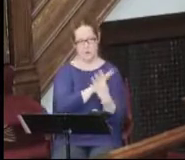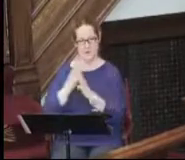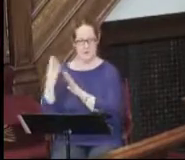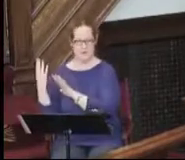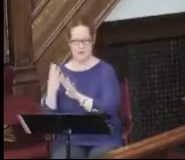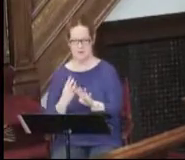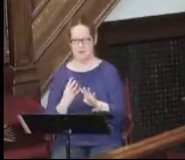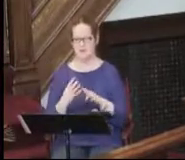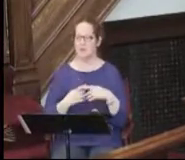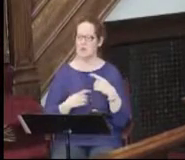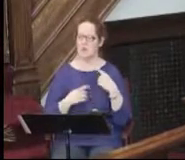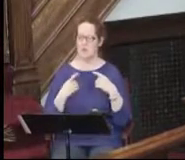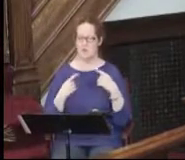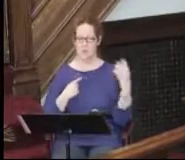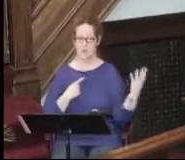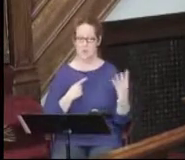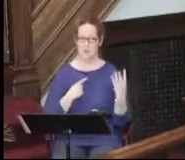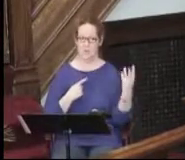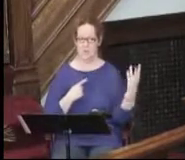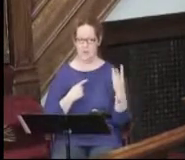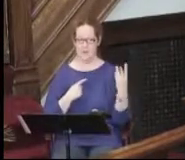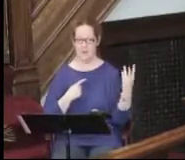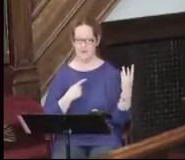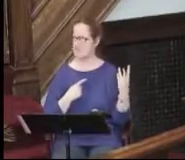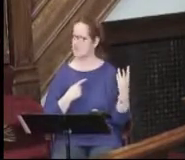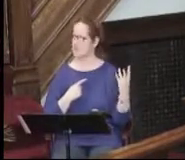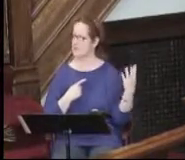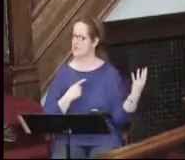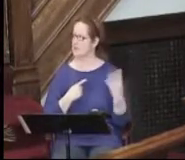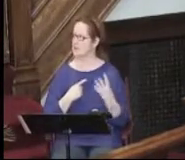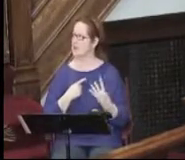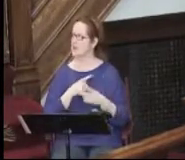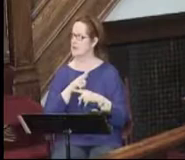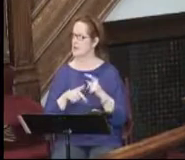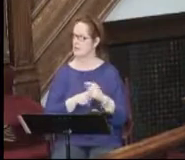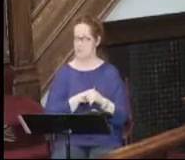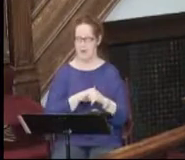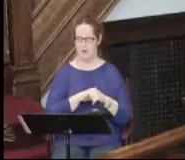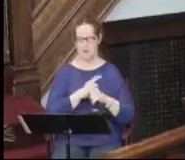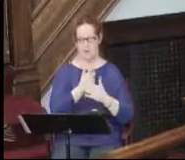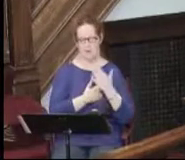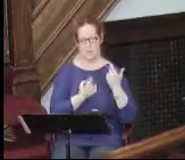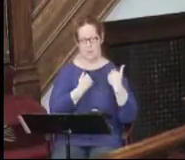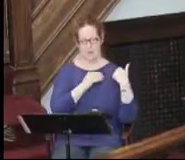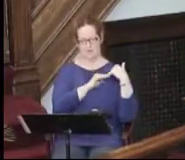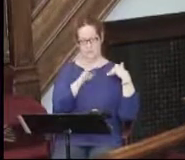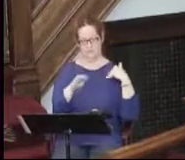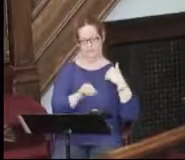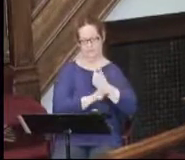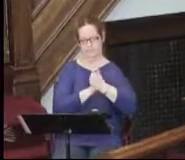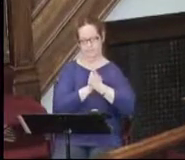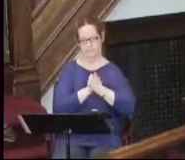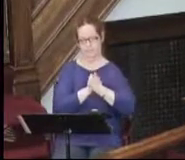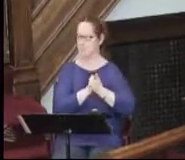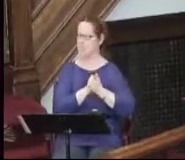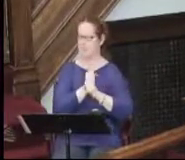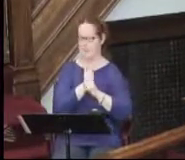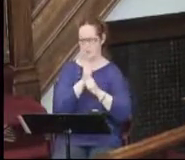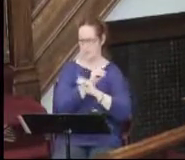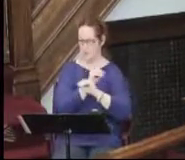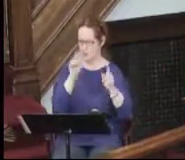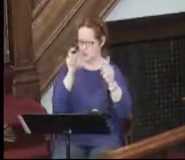One from the west that was about firming up the status quo, of making sure things don't